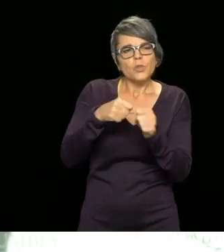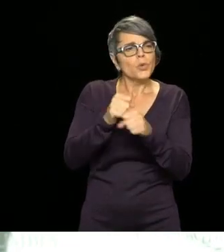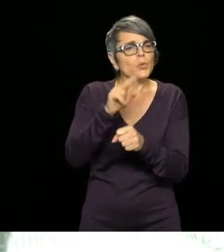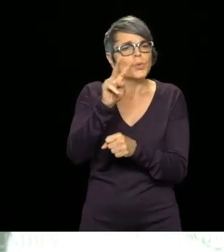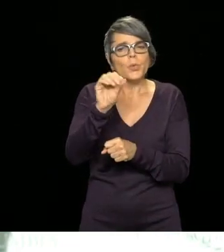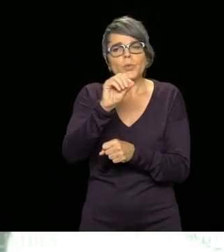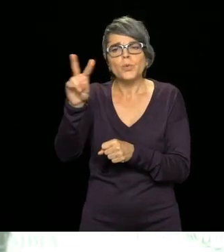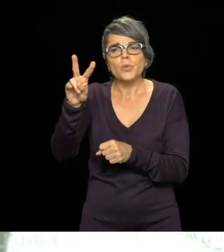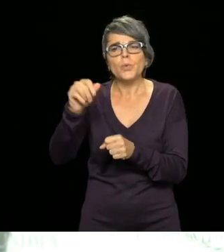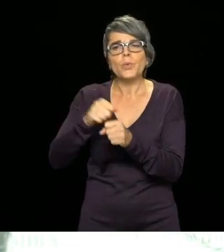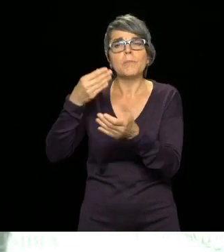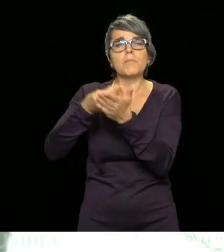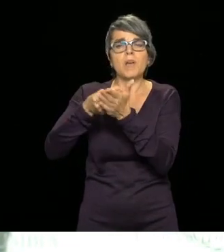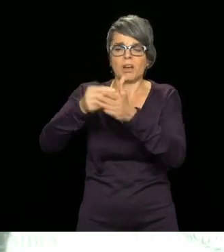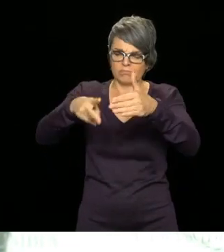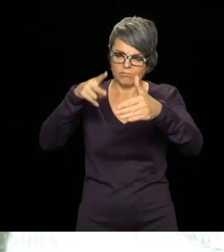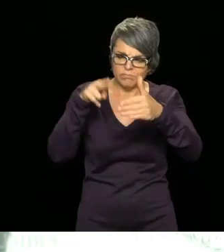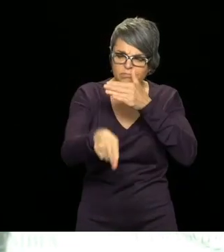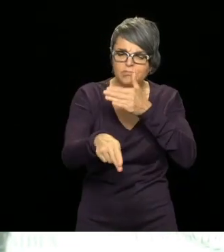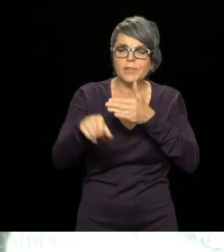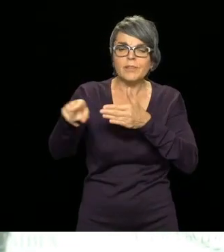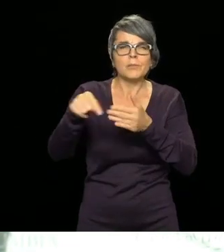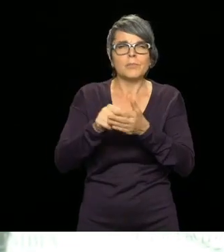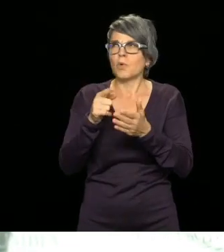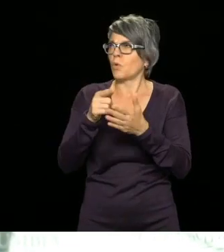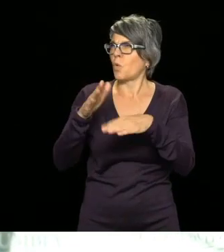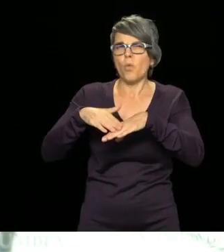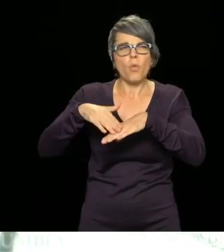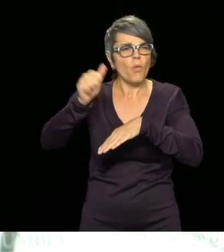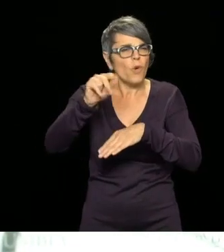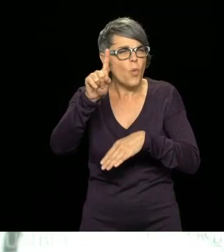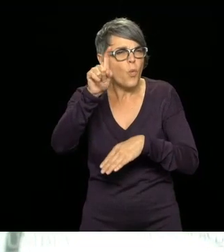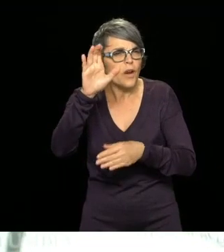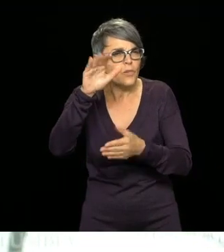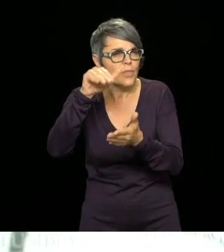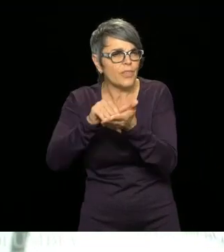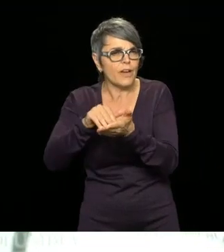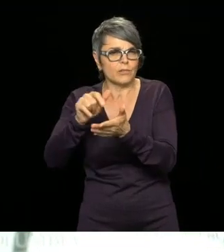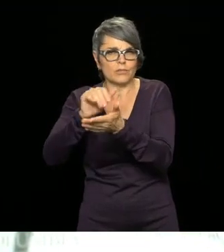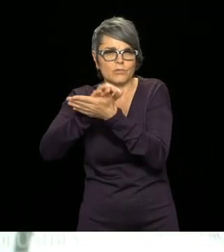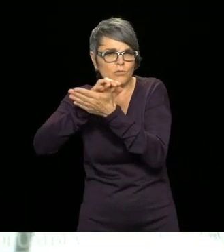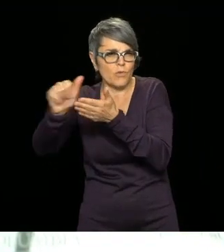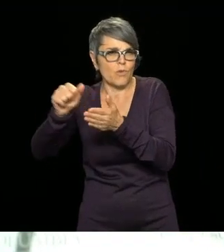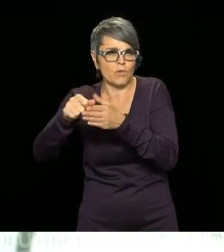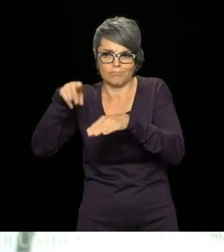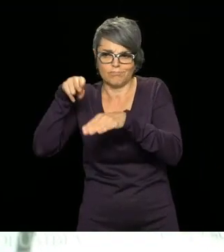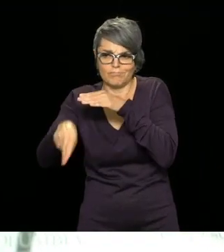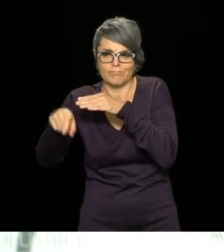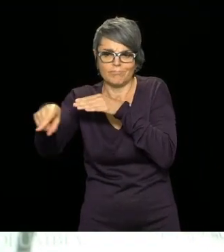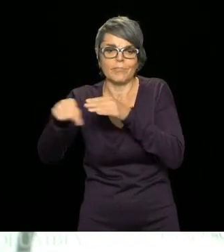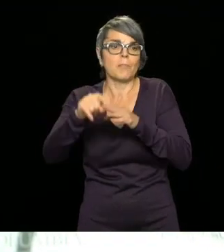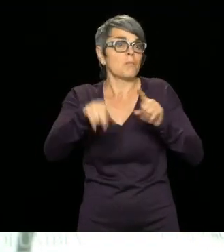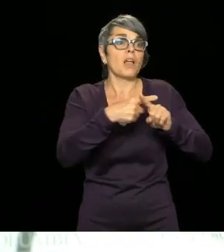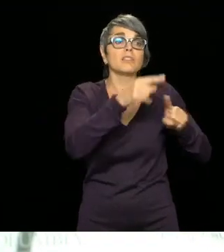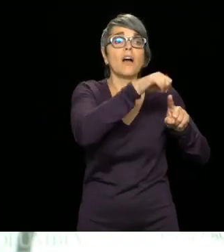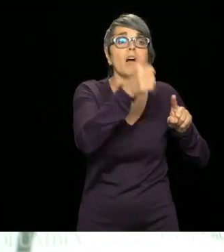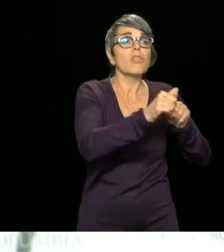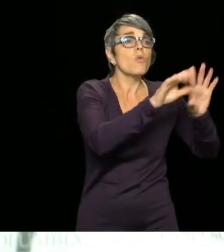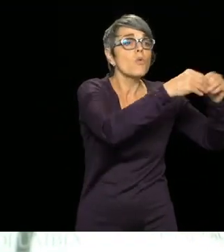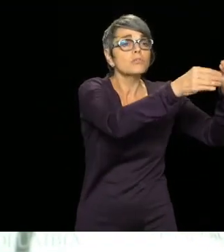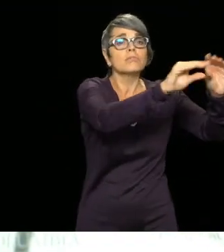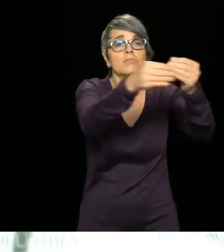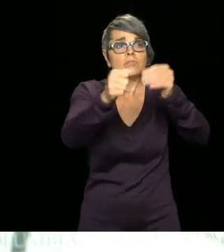over $100,000, as did many sexual assault centres that were in existence at the time. And so that meant